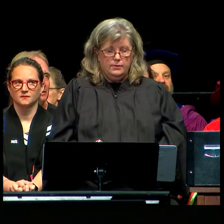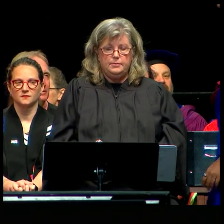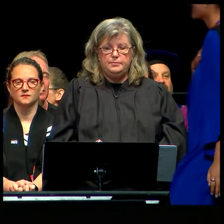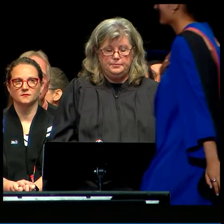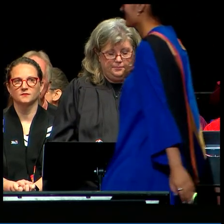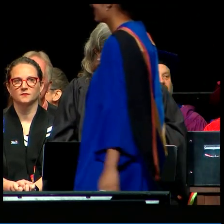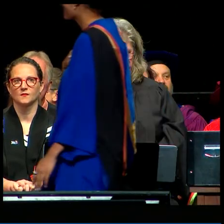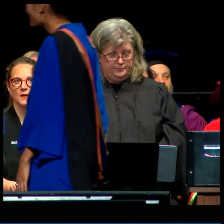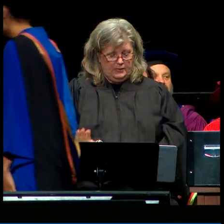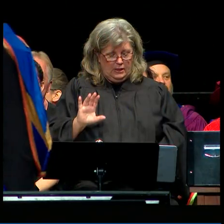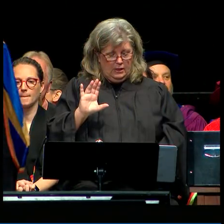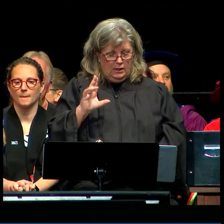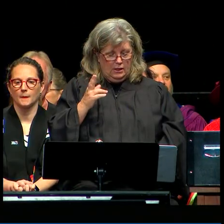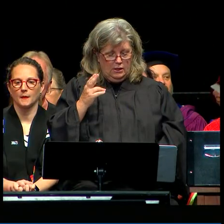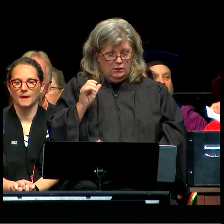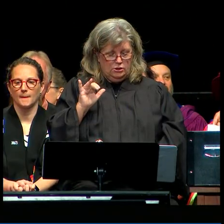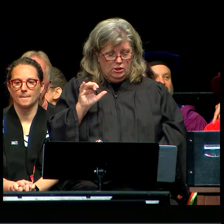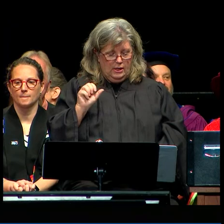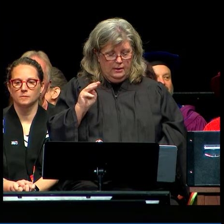Chamaka Ikeke.